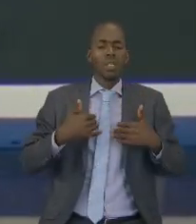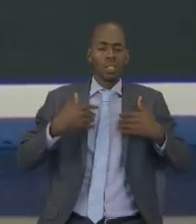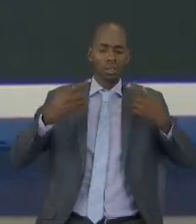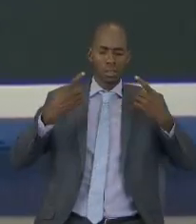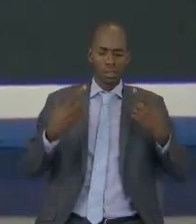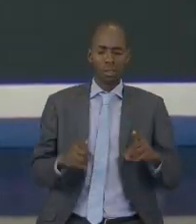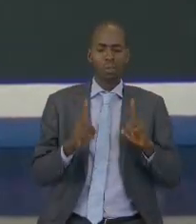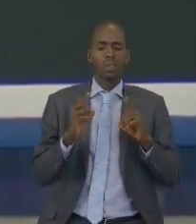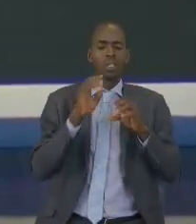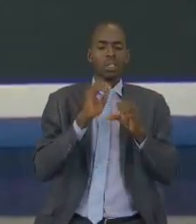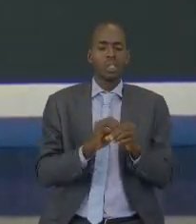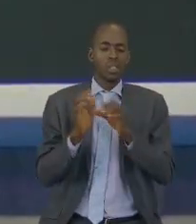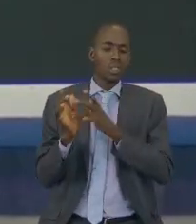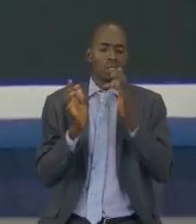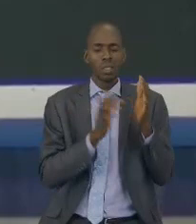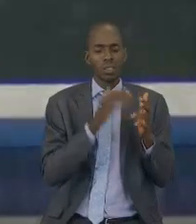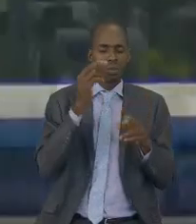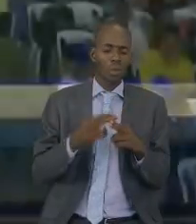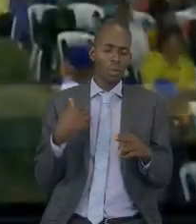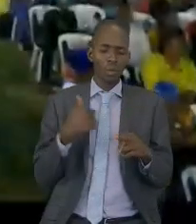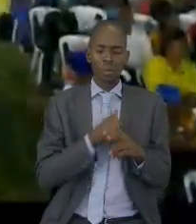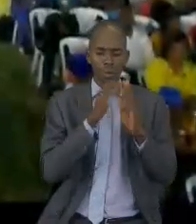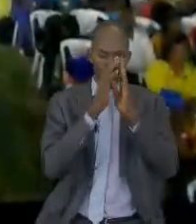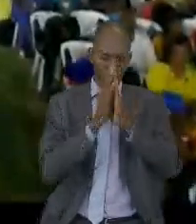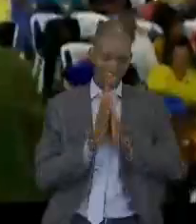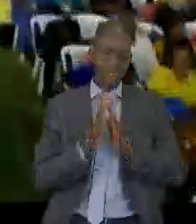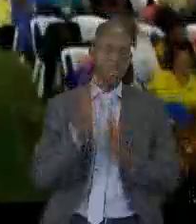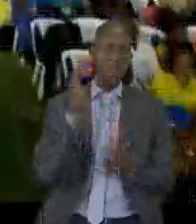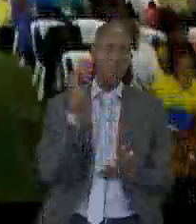In Jesus' name we pray.